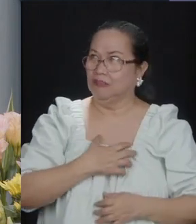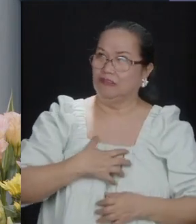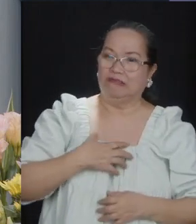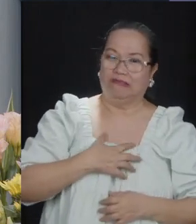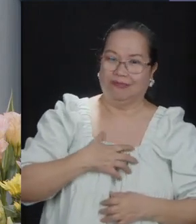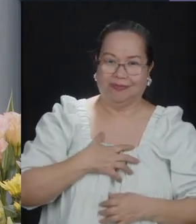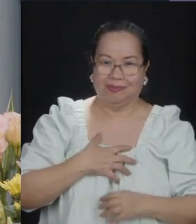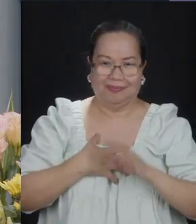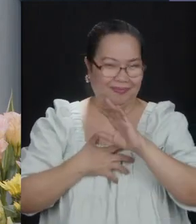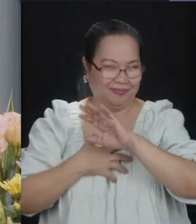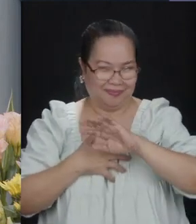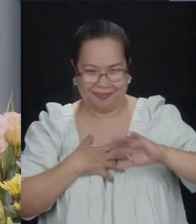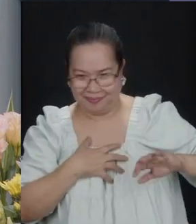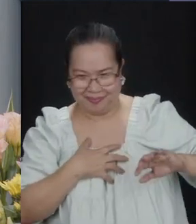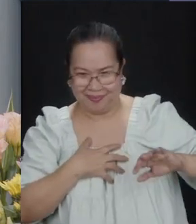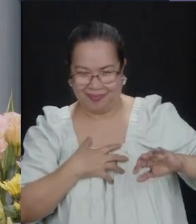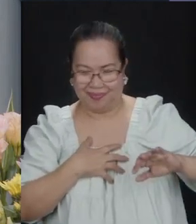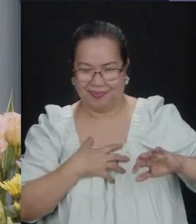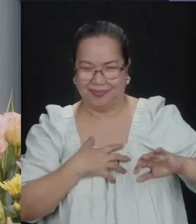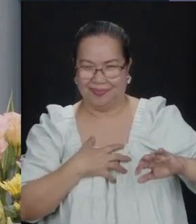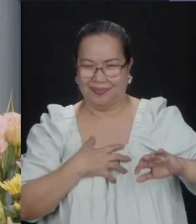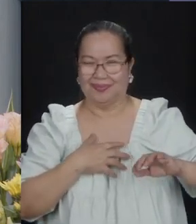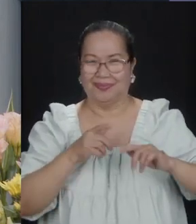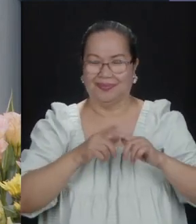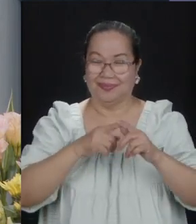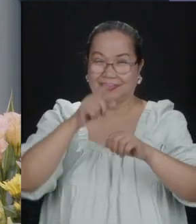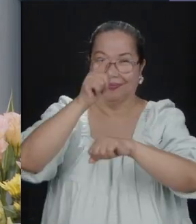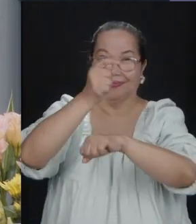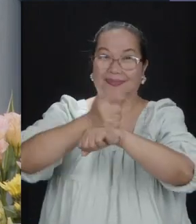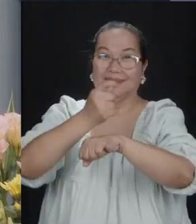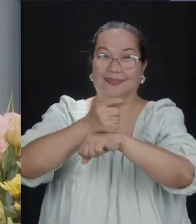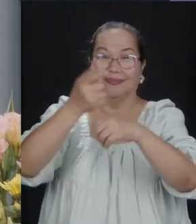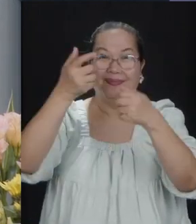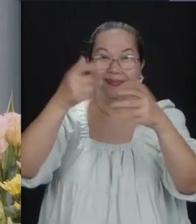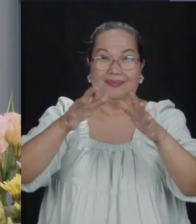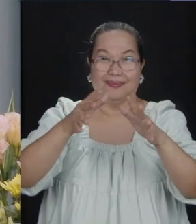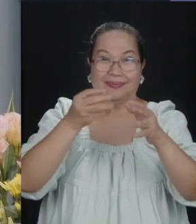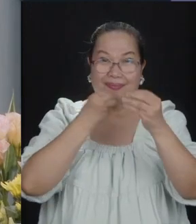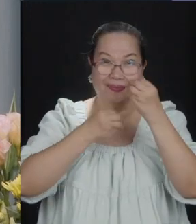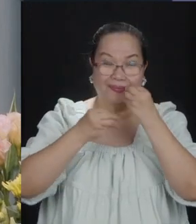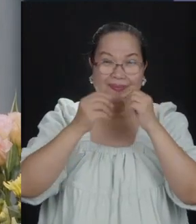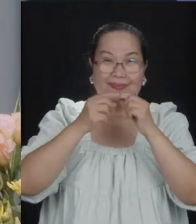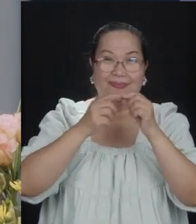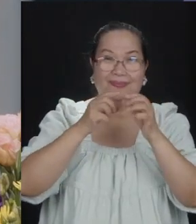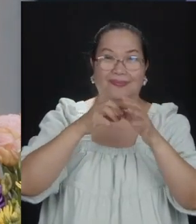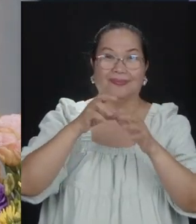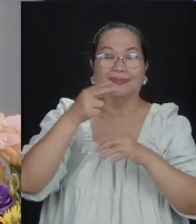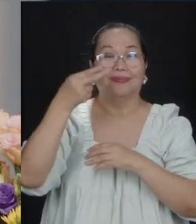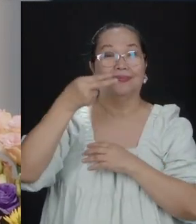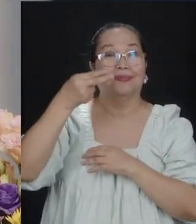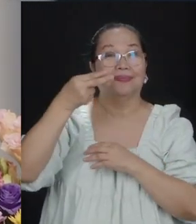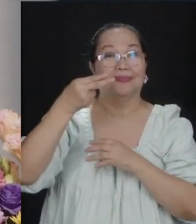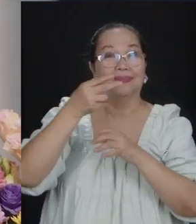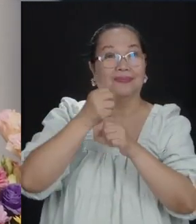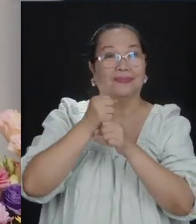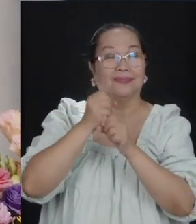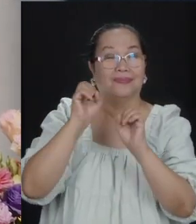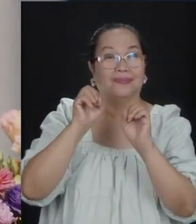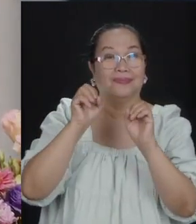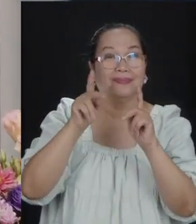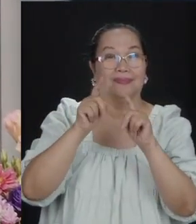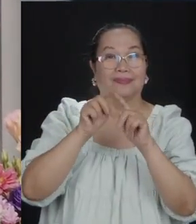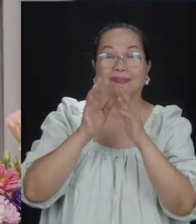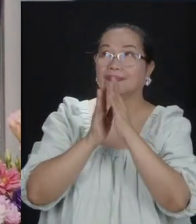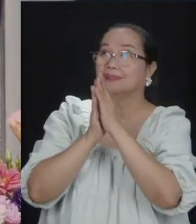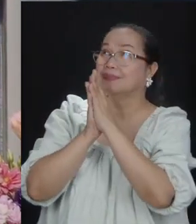spirit. So while they were in the temple and after a meal, Hannah took the opportunity to go